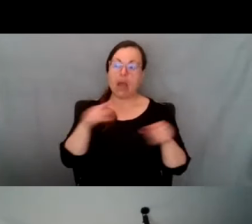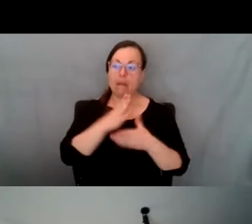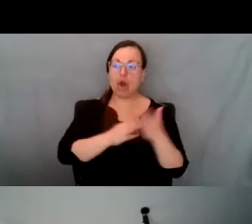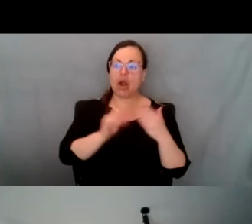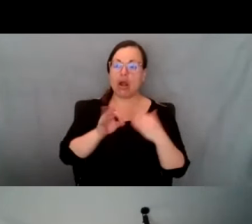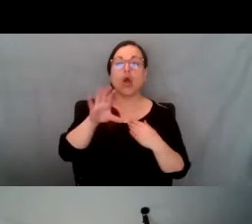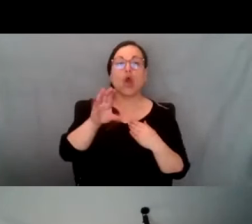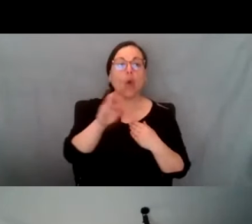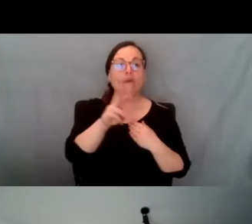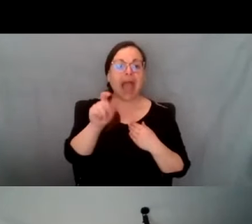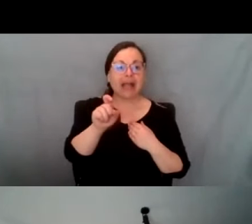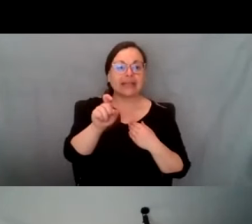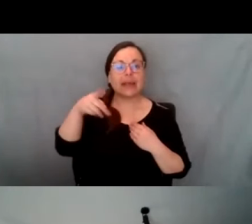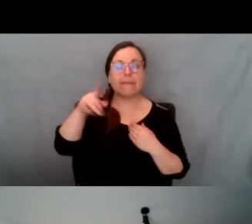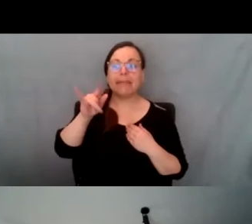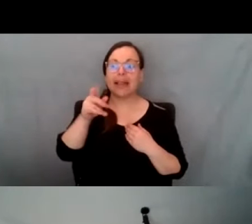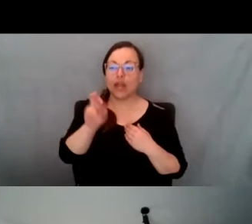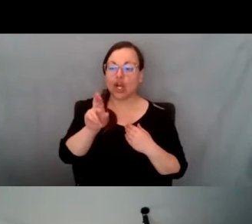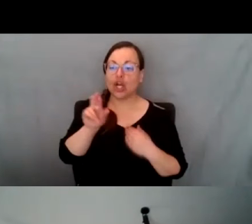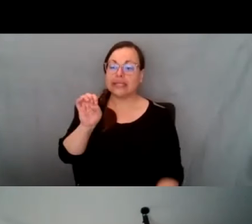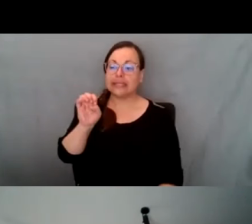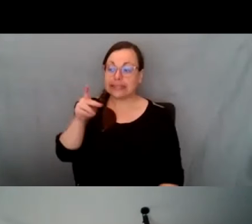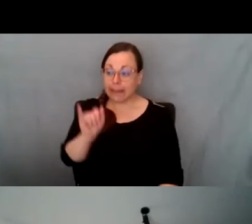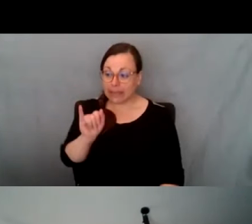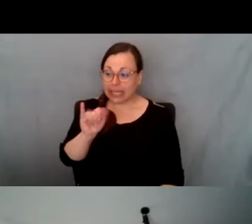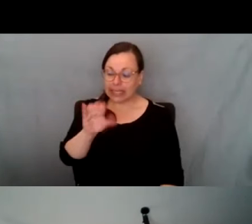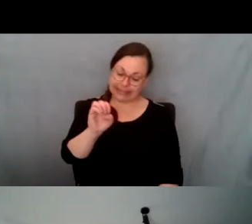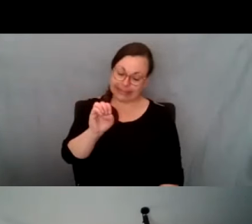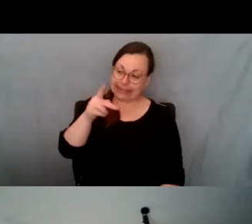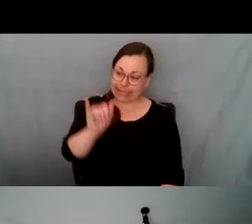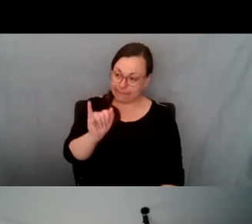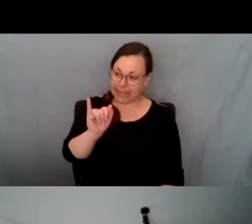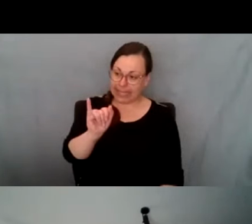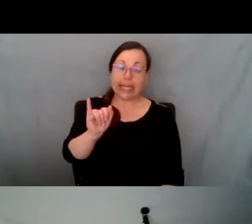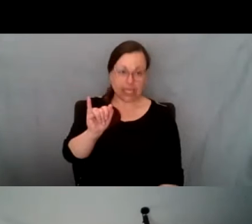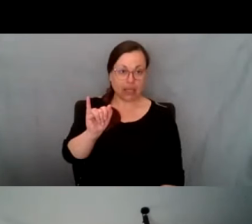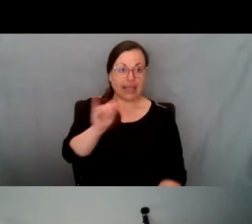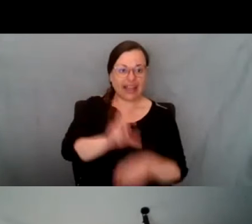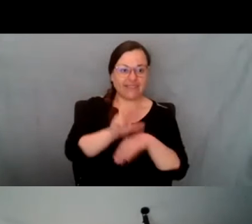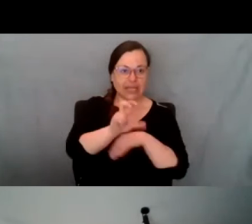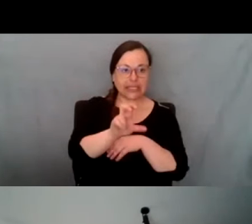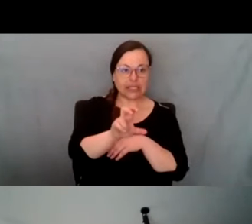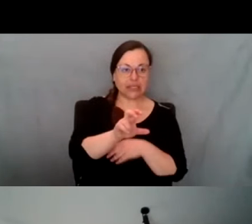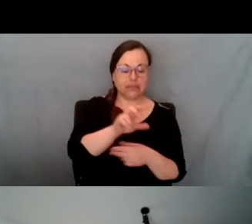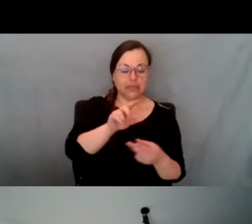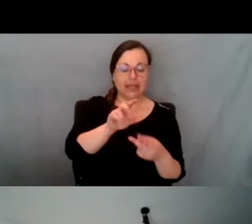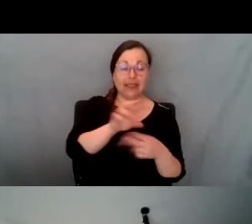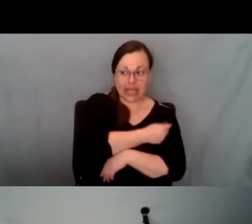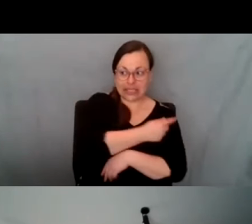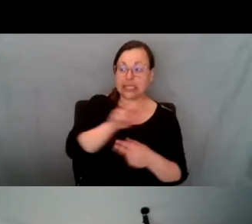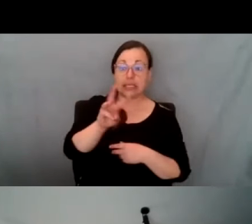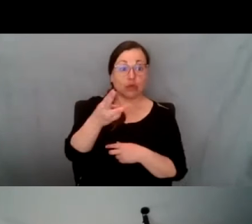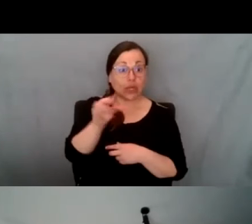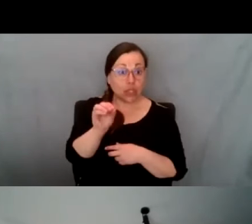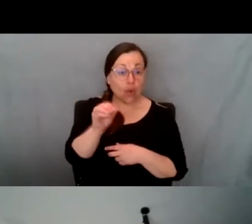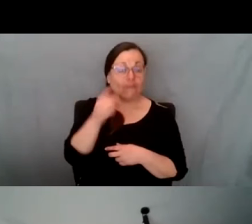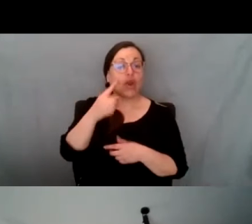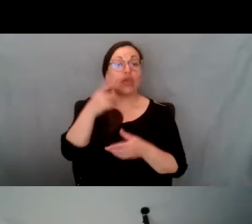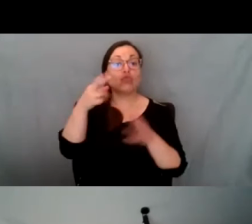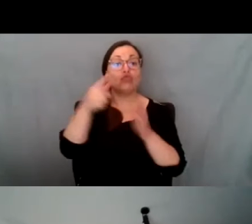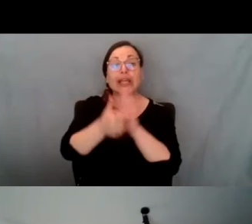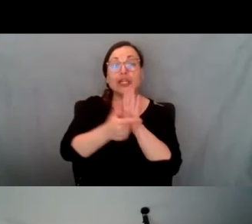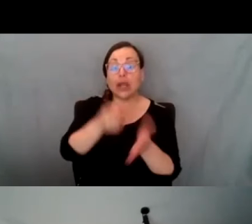pillar, which is CEPI investing in the R&D in the vaccines, WHO responsible for the regulatory approval